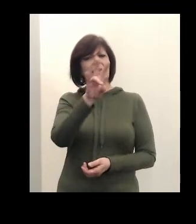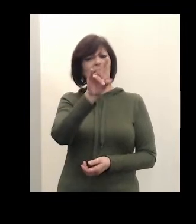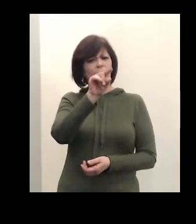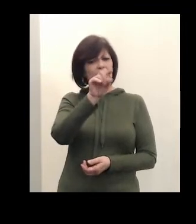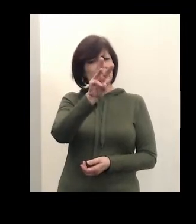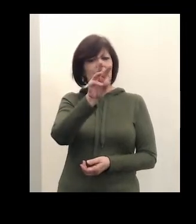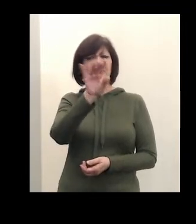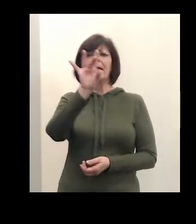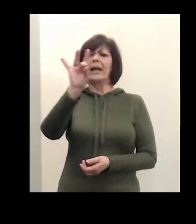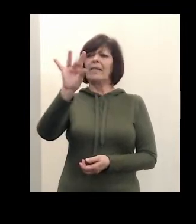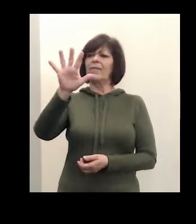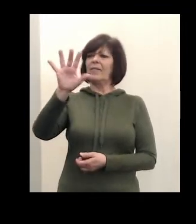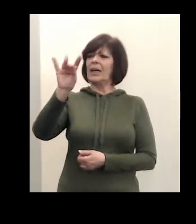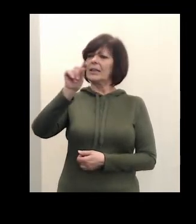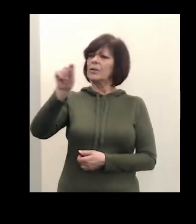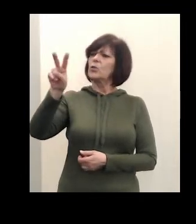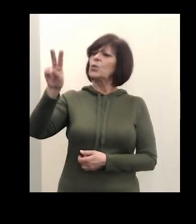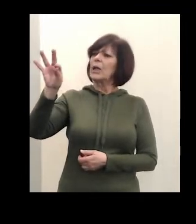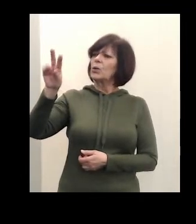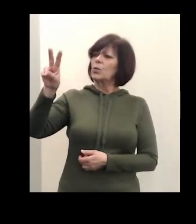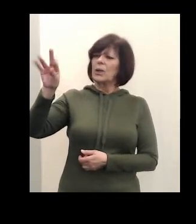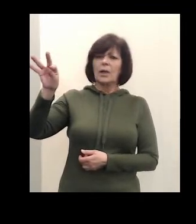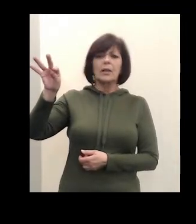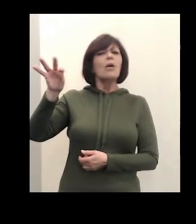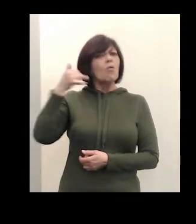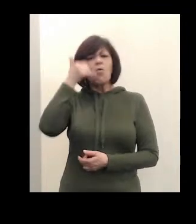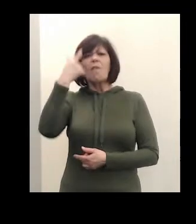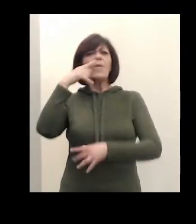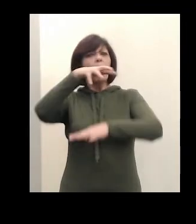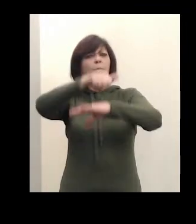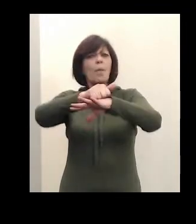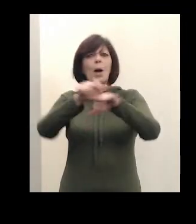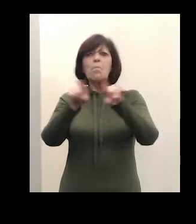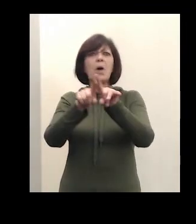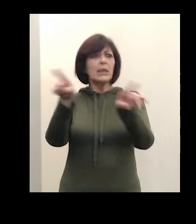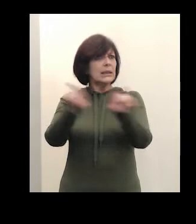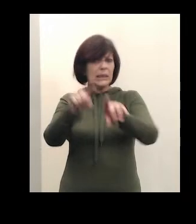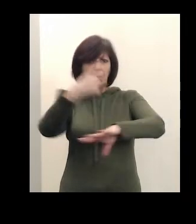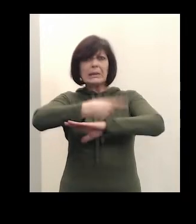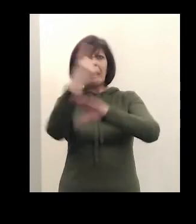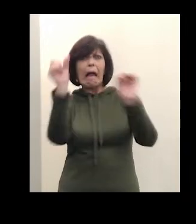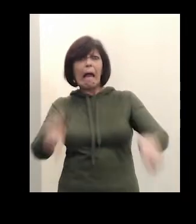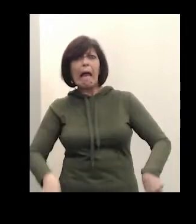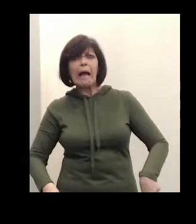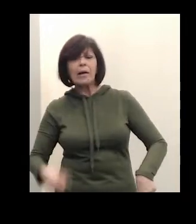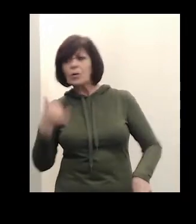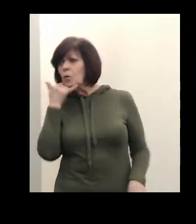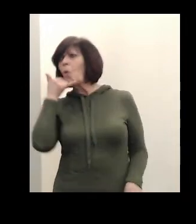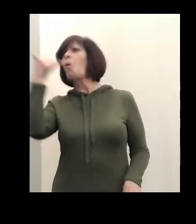716-858-2929. You need to schedule an appointment. However, same-day appointments are generally available, so if you called